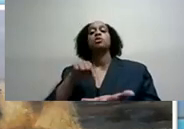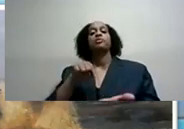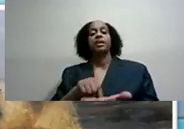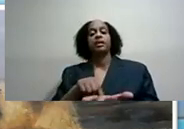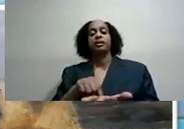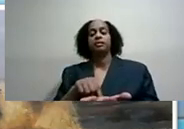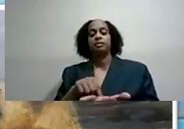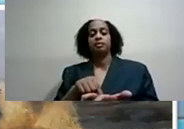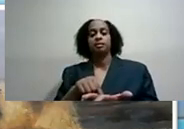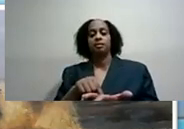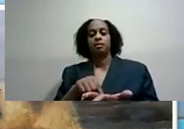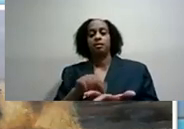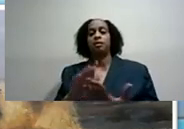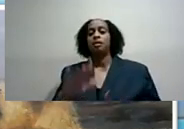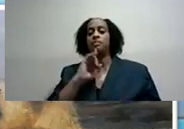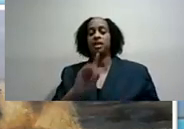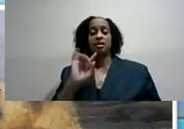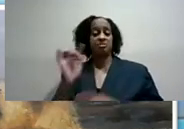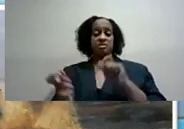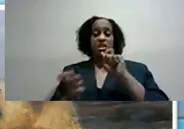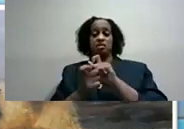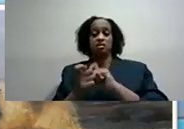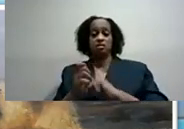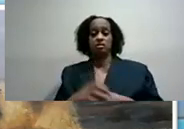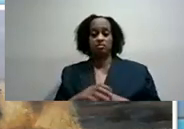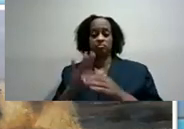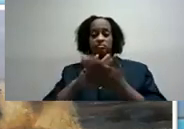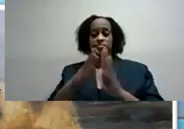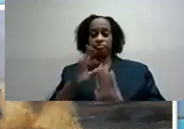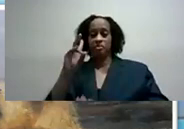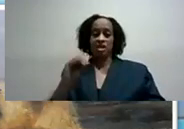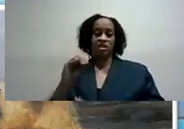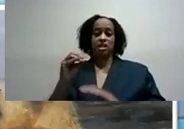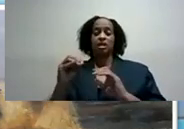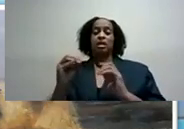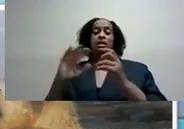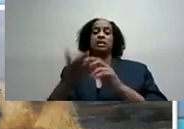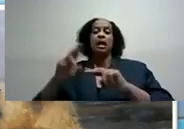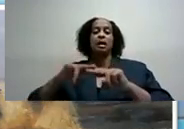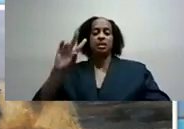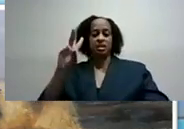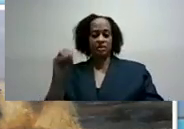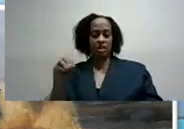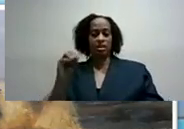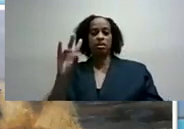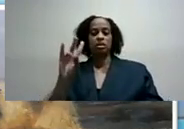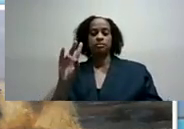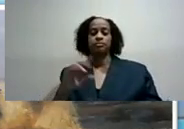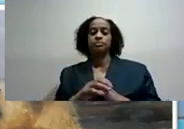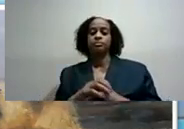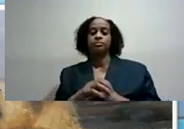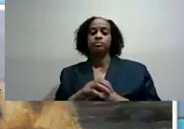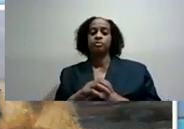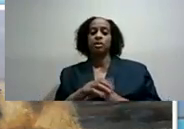of being avenged 70 times seven. So we see that the